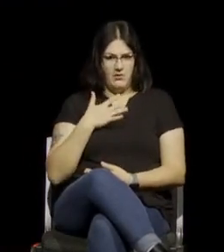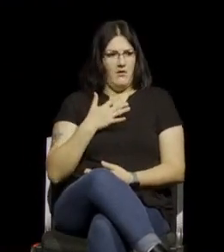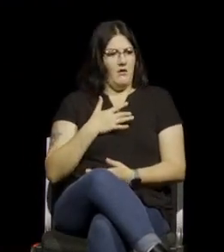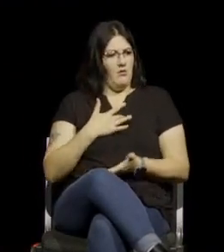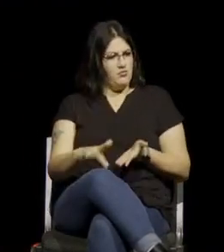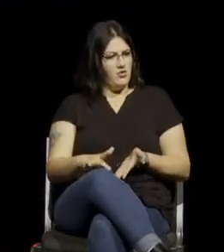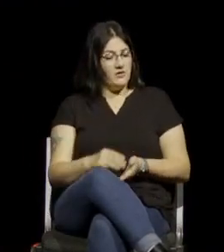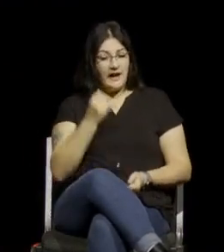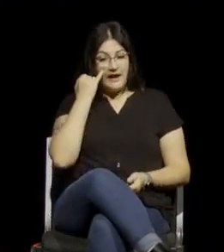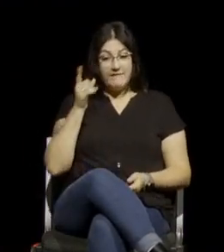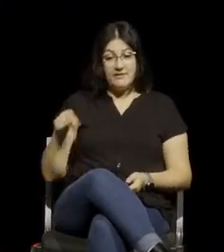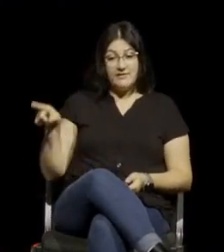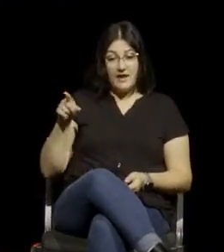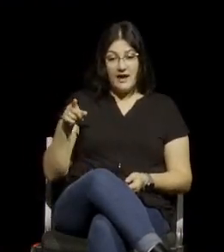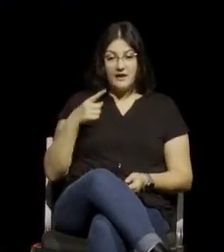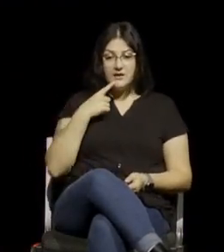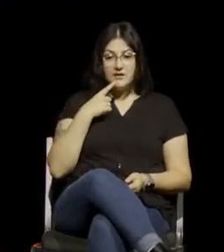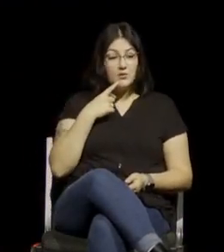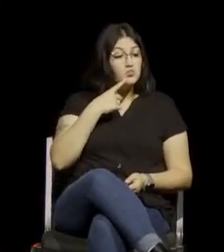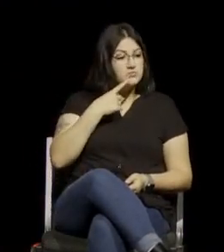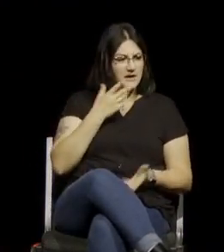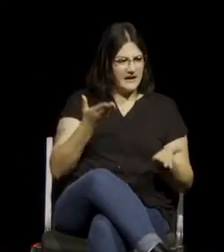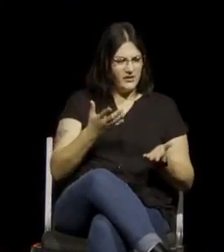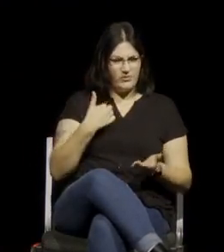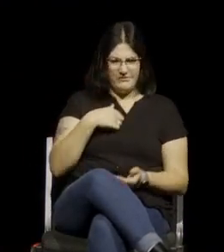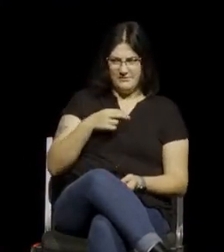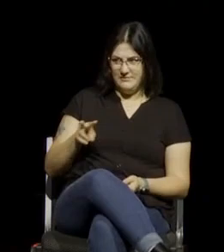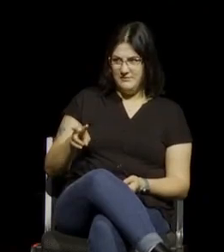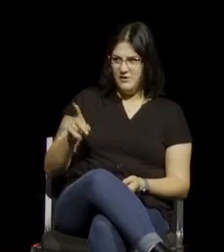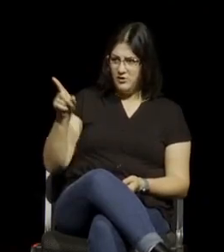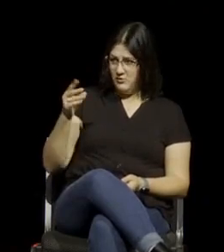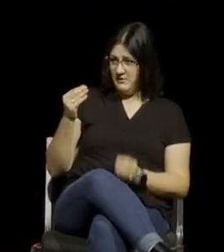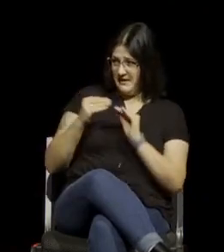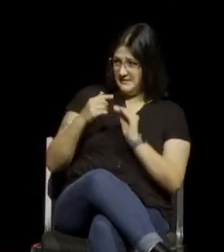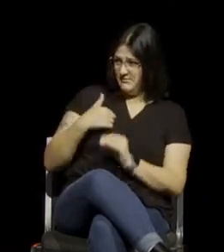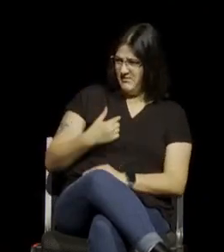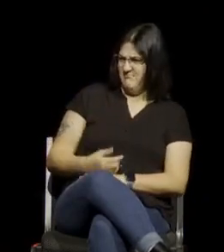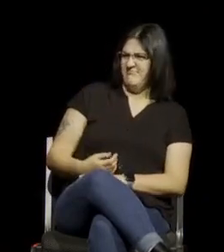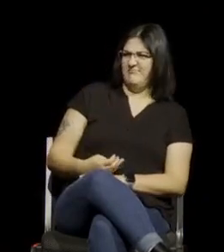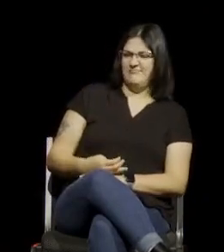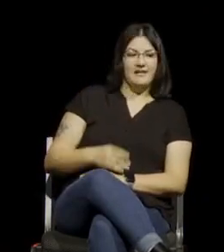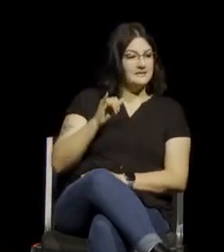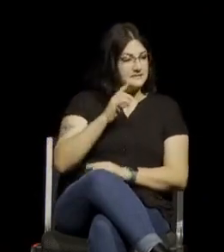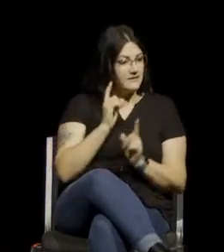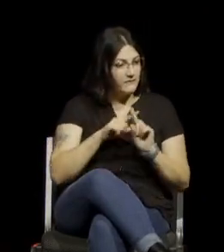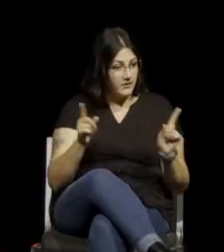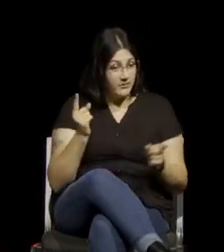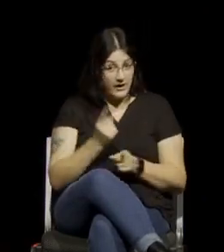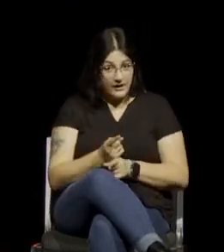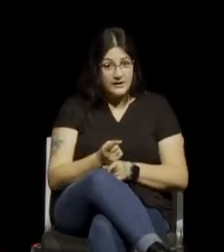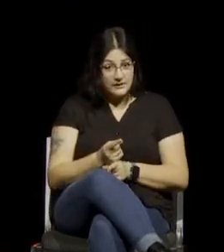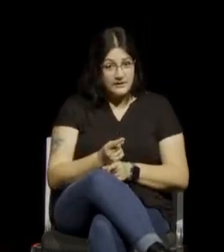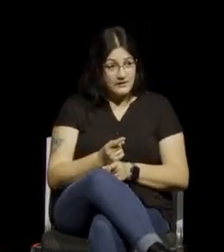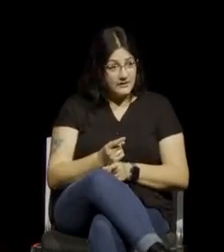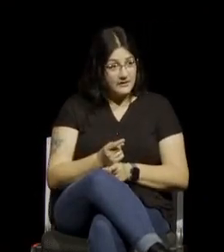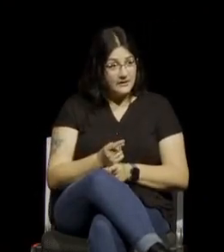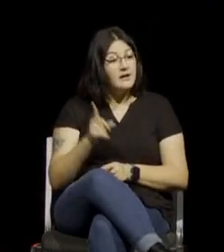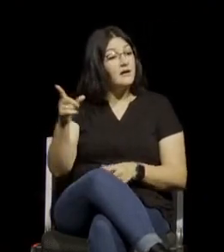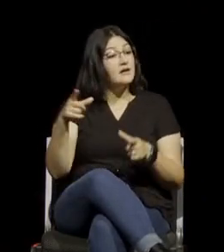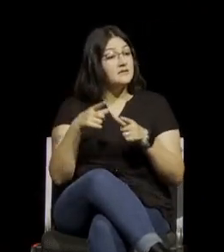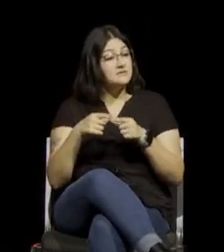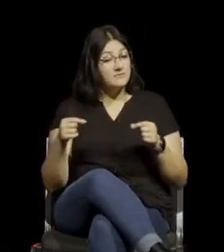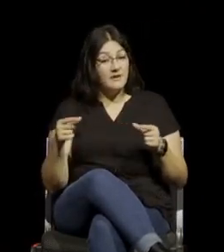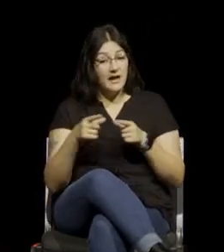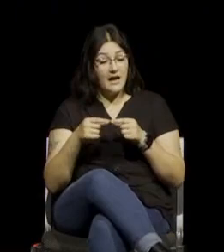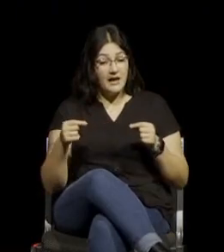rude. If they pointed with their lips here, we would think that they were blowing kisses at us, right? It's a very, very different experience. The